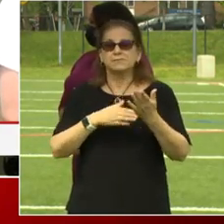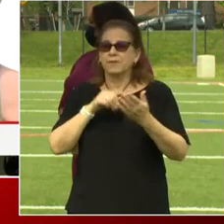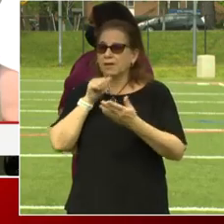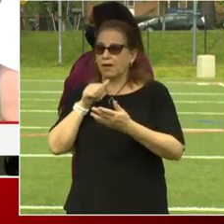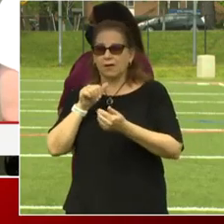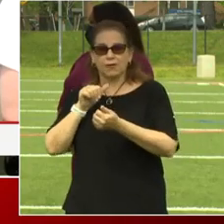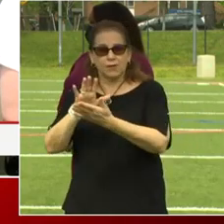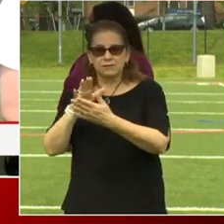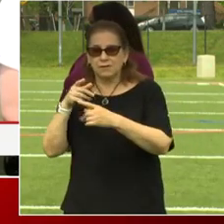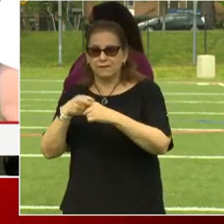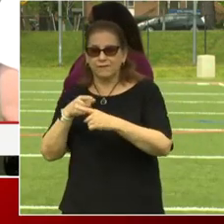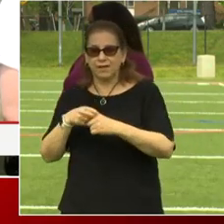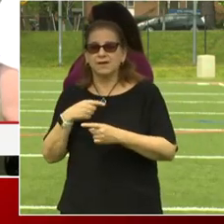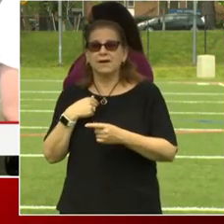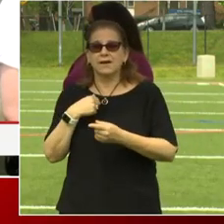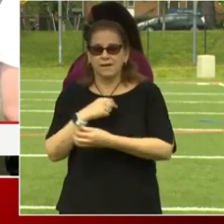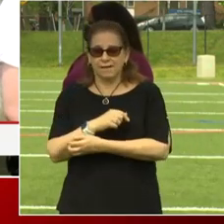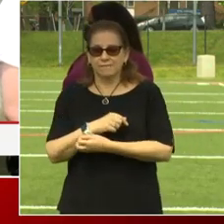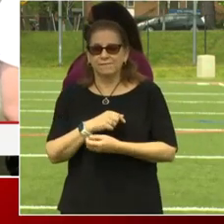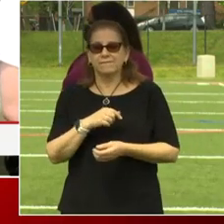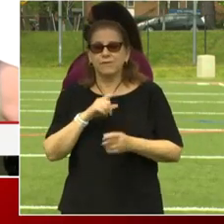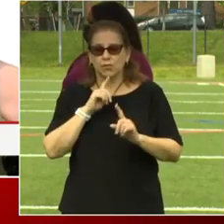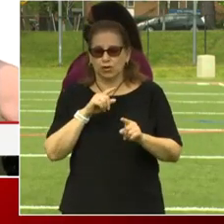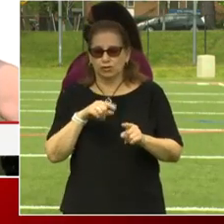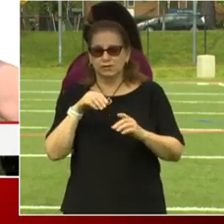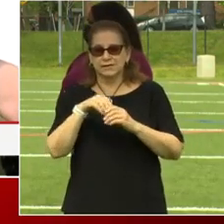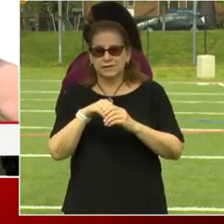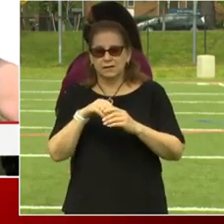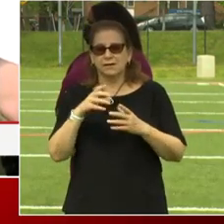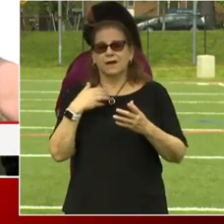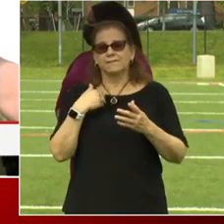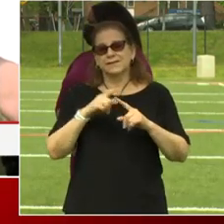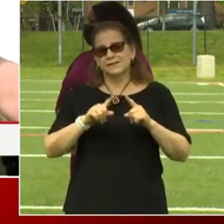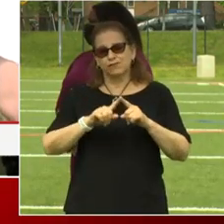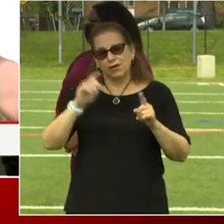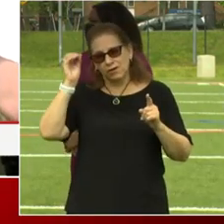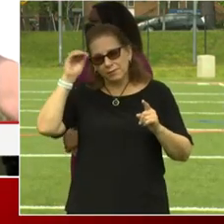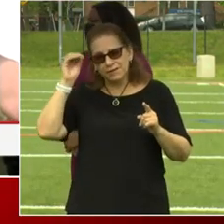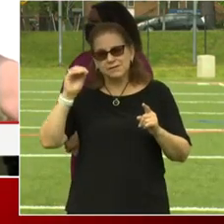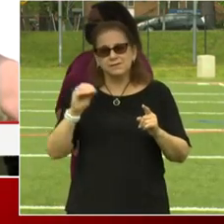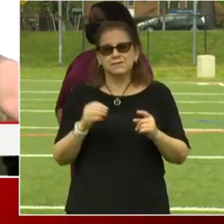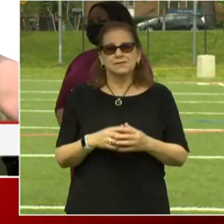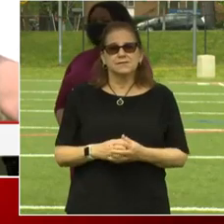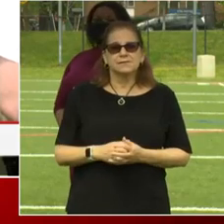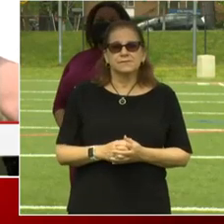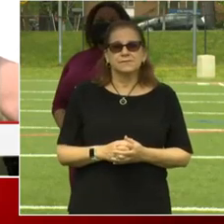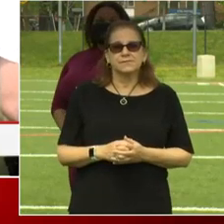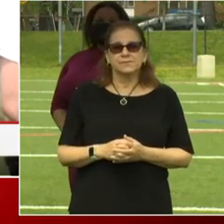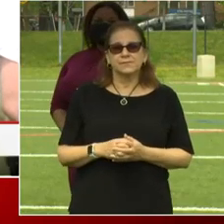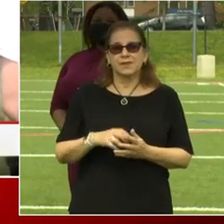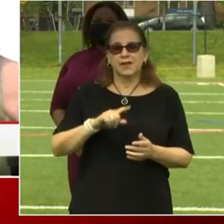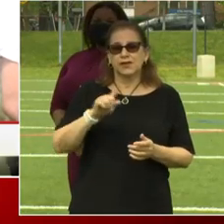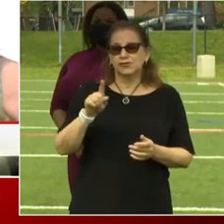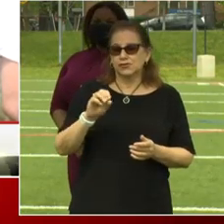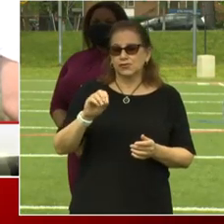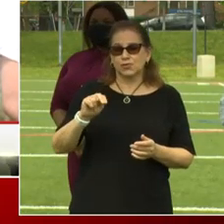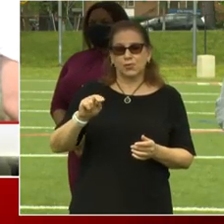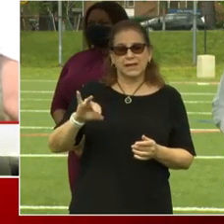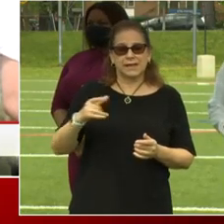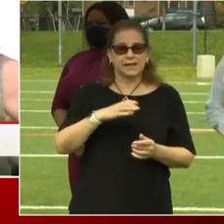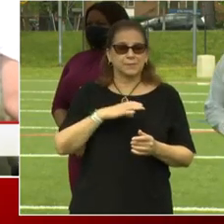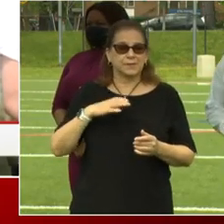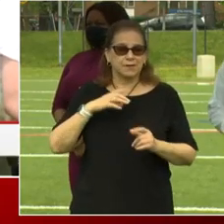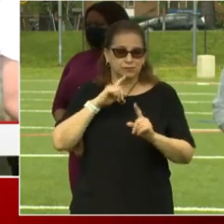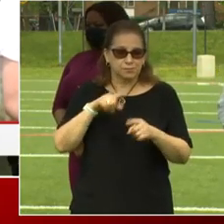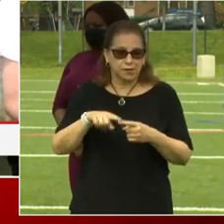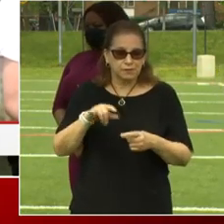of those appellate orders, their opinions, they've made it clear that the Zoning Commission didn't speak to certain issues, like at McMillan didn't speak